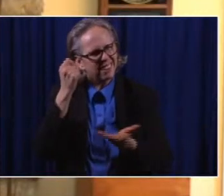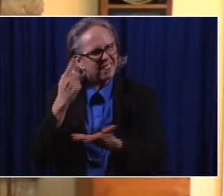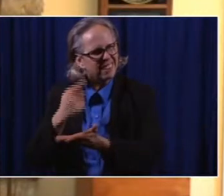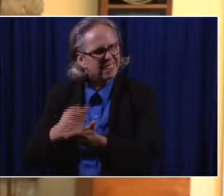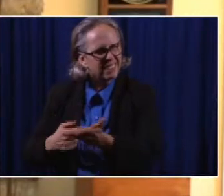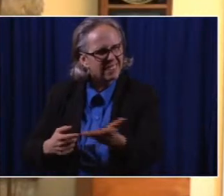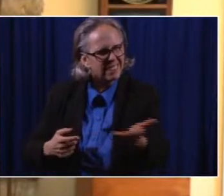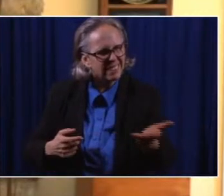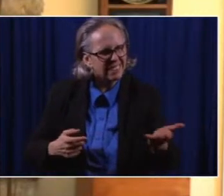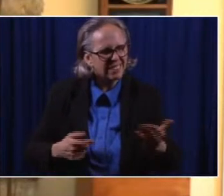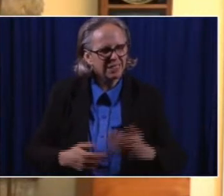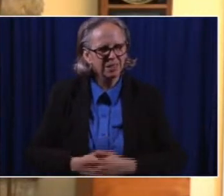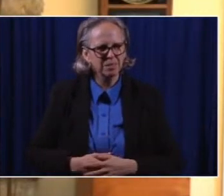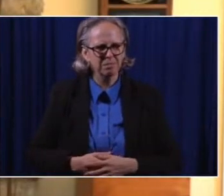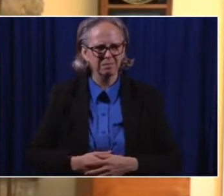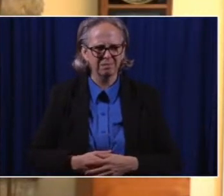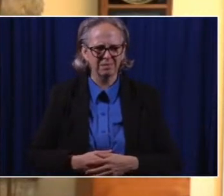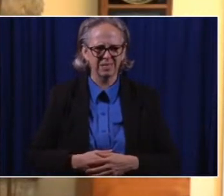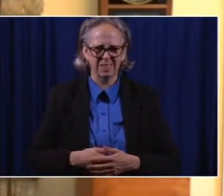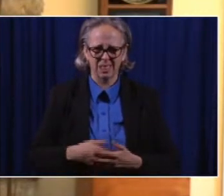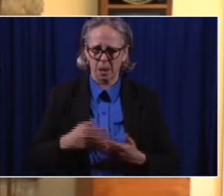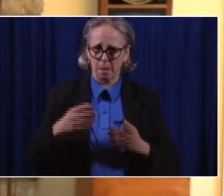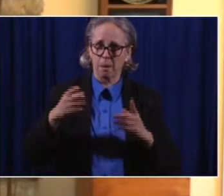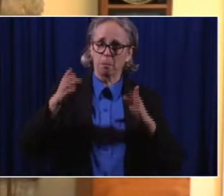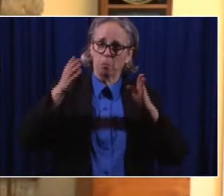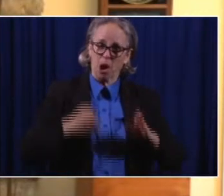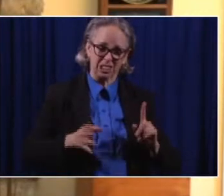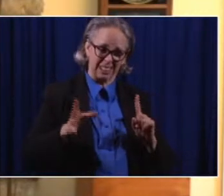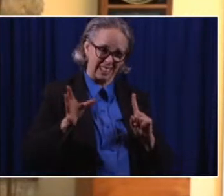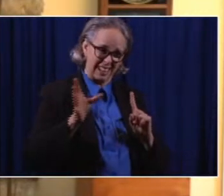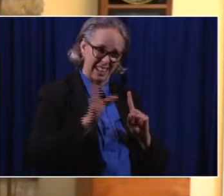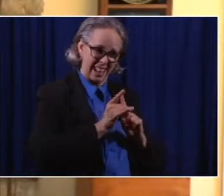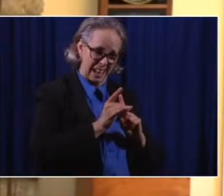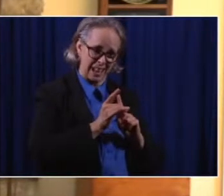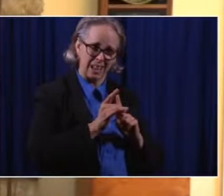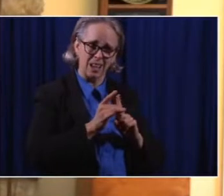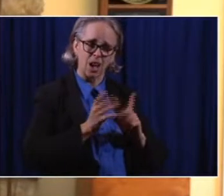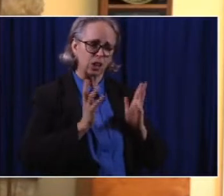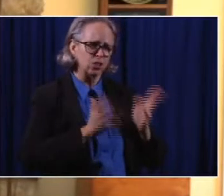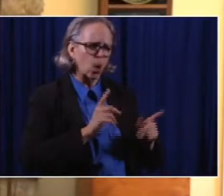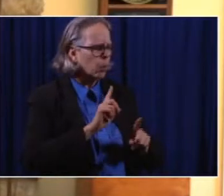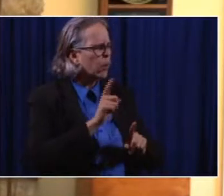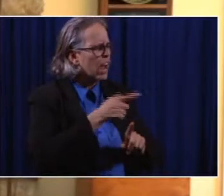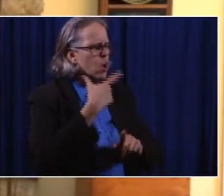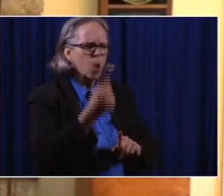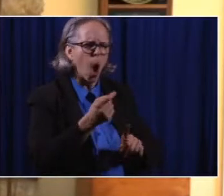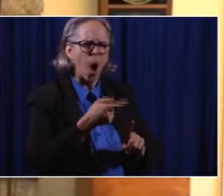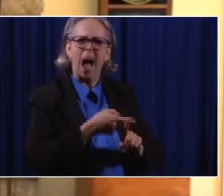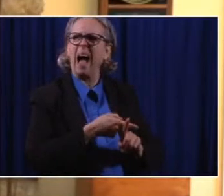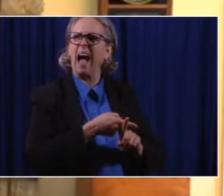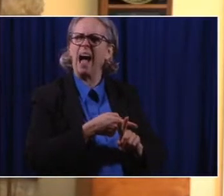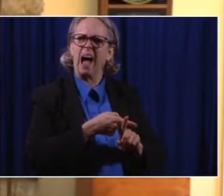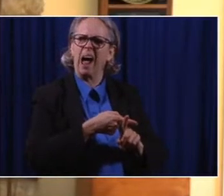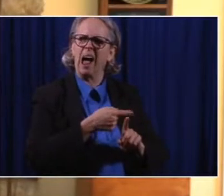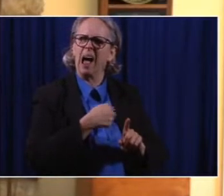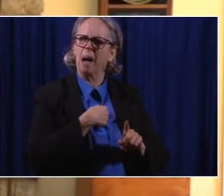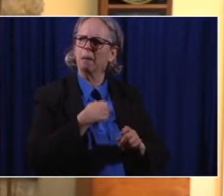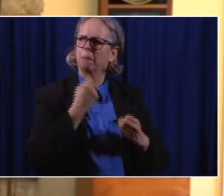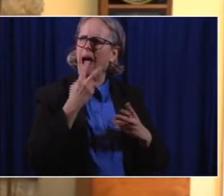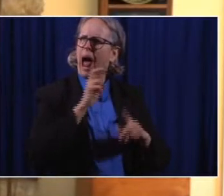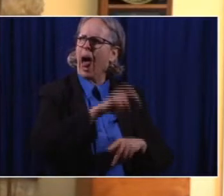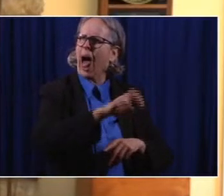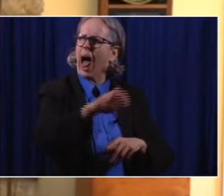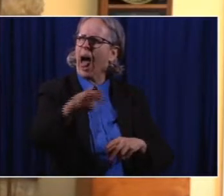times someone is at 5 or 6 different places, and they can't really trace it down to one place. So, you